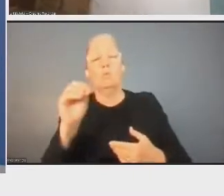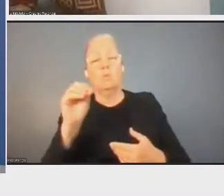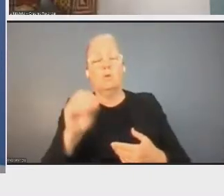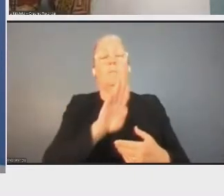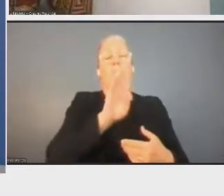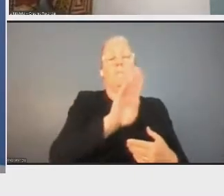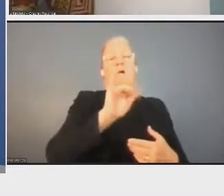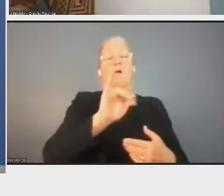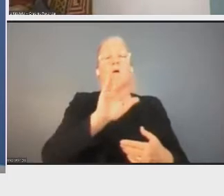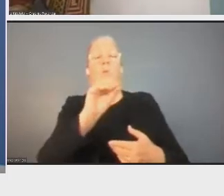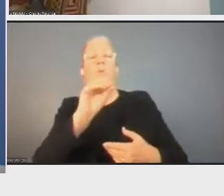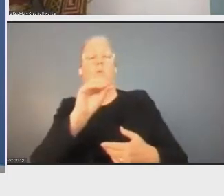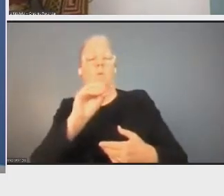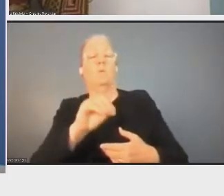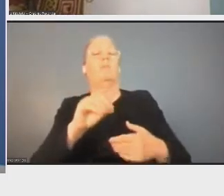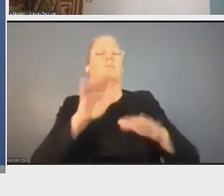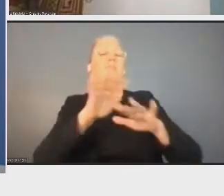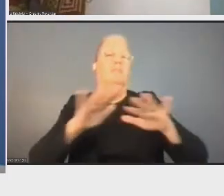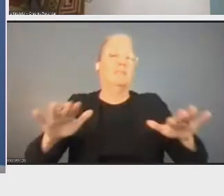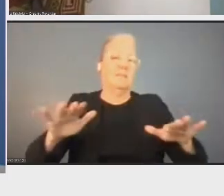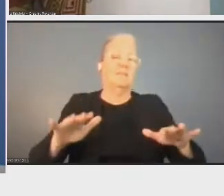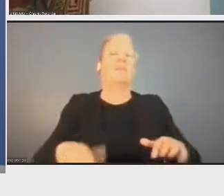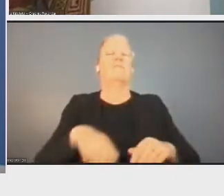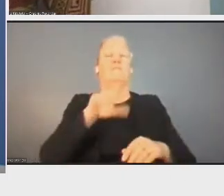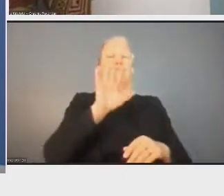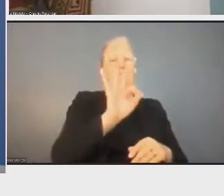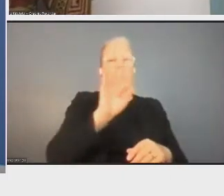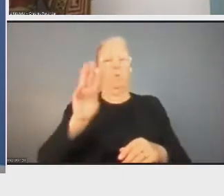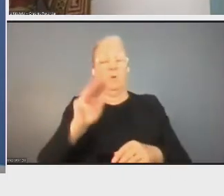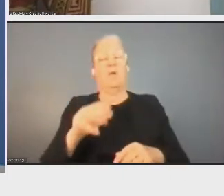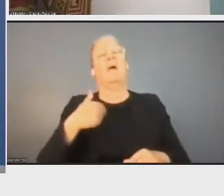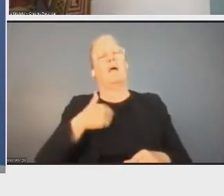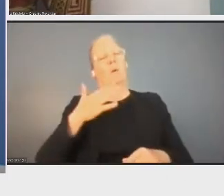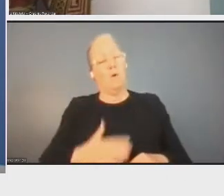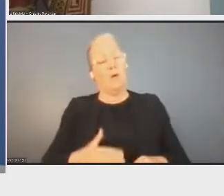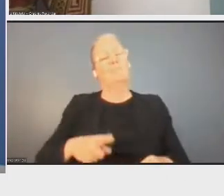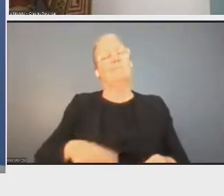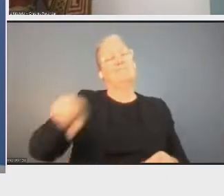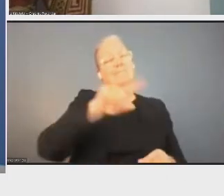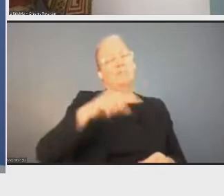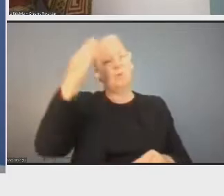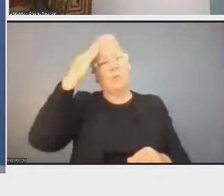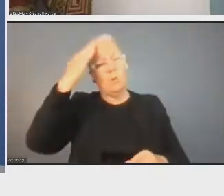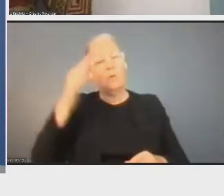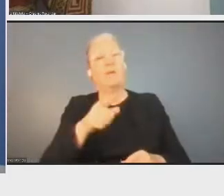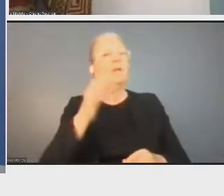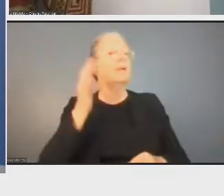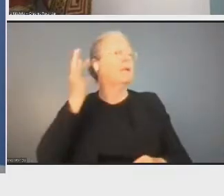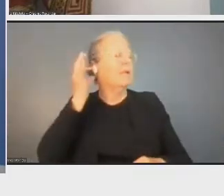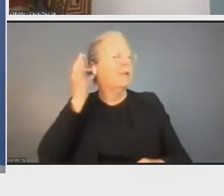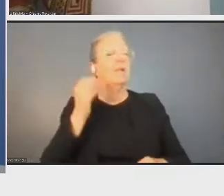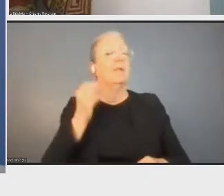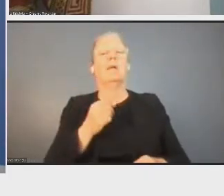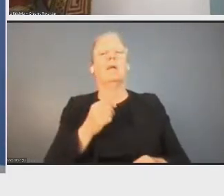this regard, I welcome the opportunity to bring to your attention the role of gender in the development of